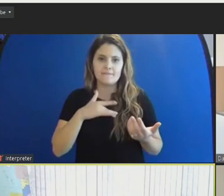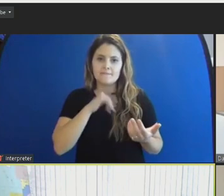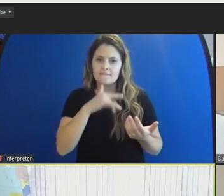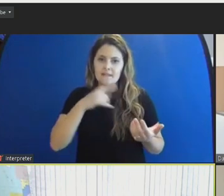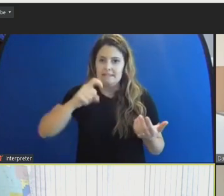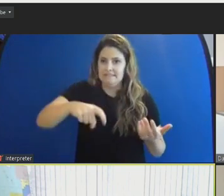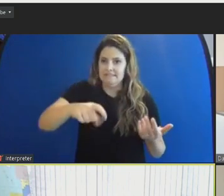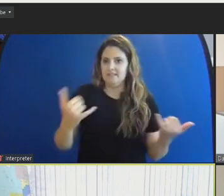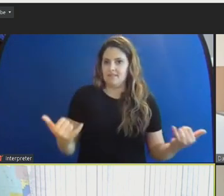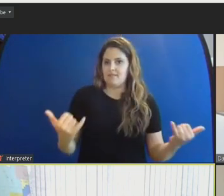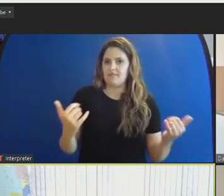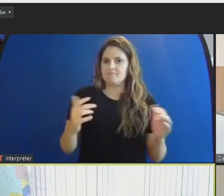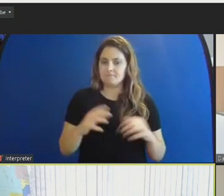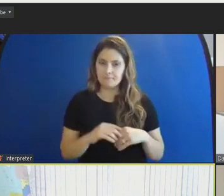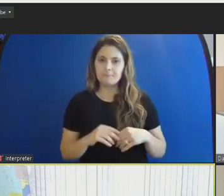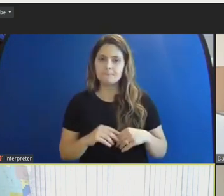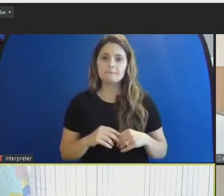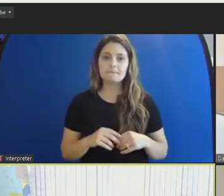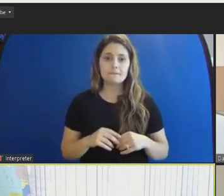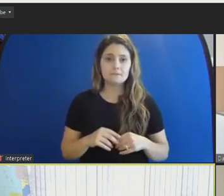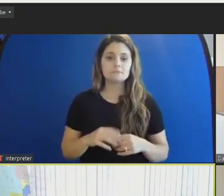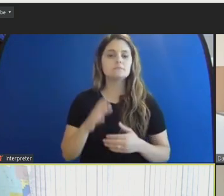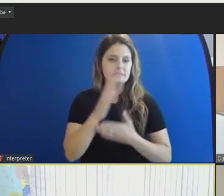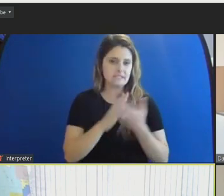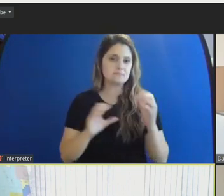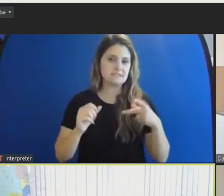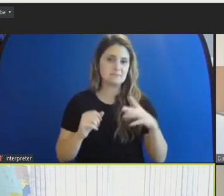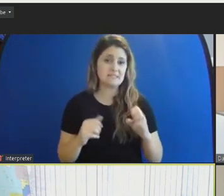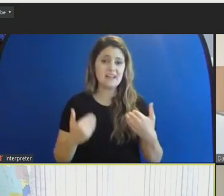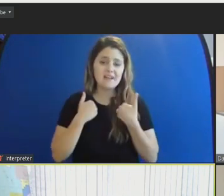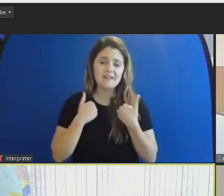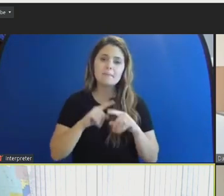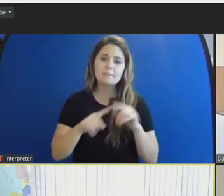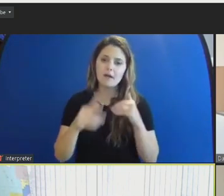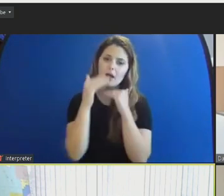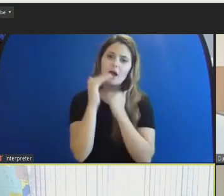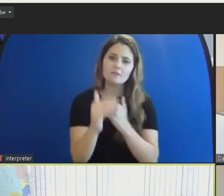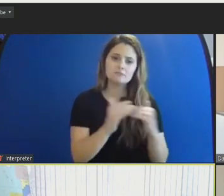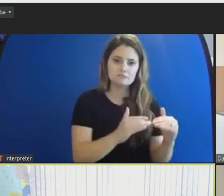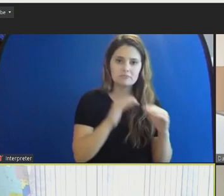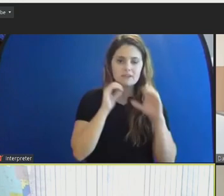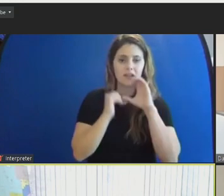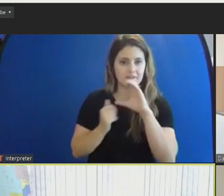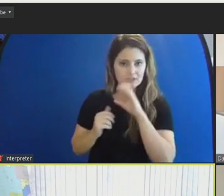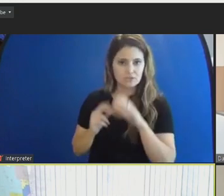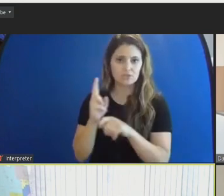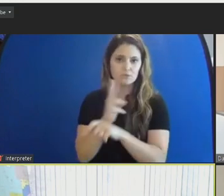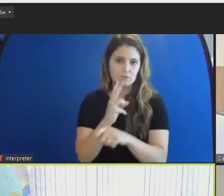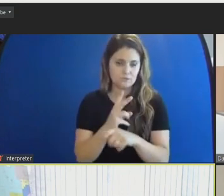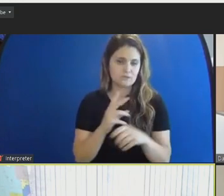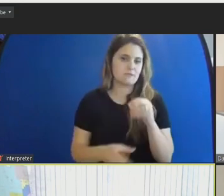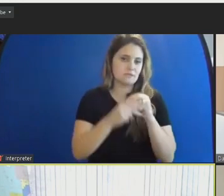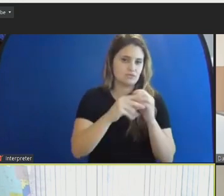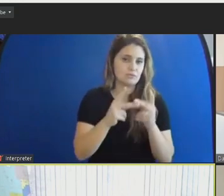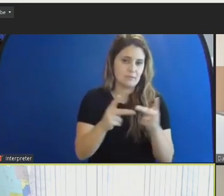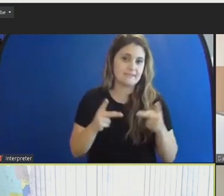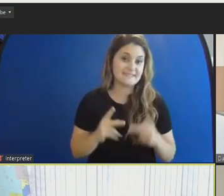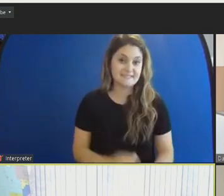do that. We've had space, but we're limiting the capacity of the cafeterias and utilizing additional